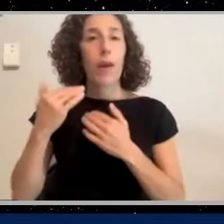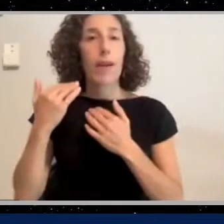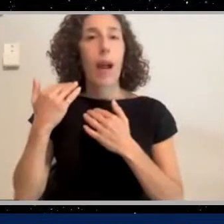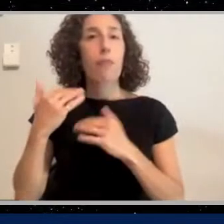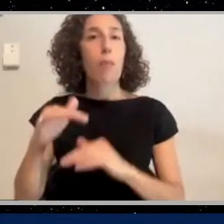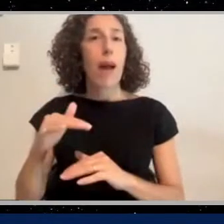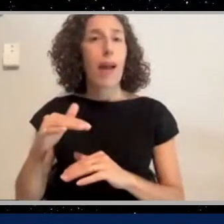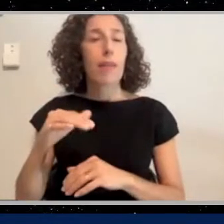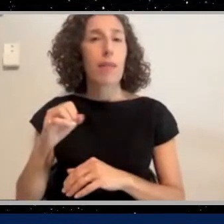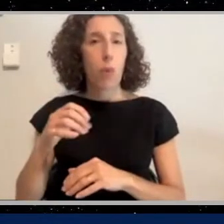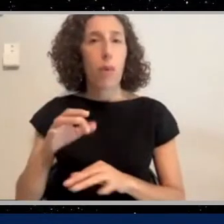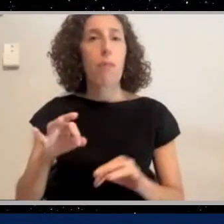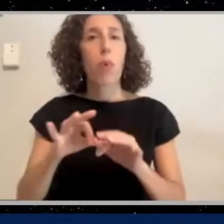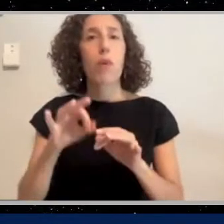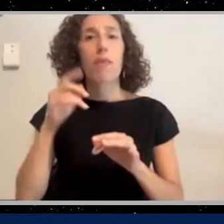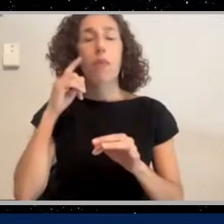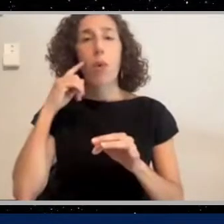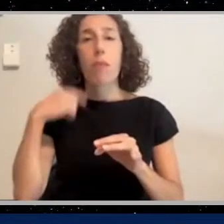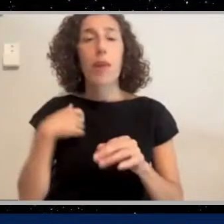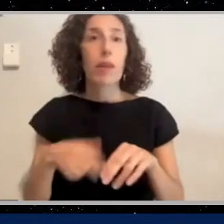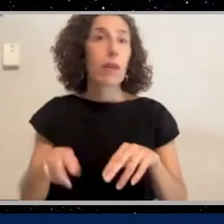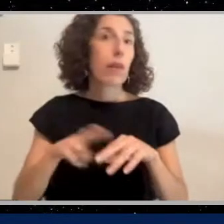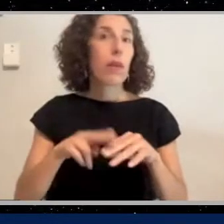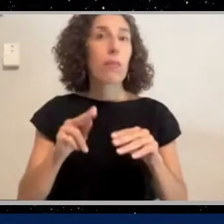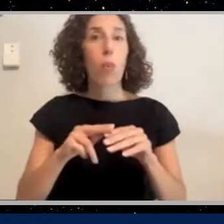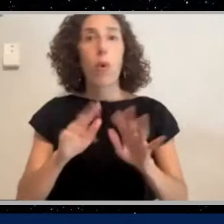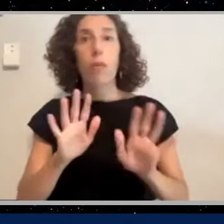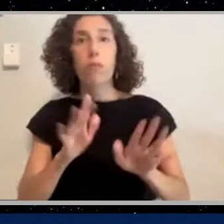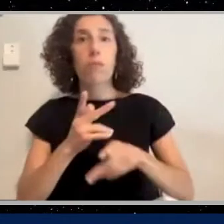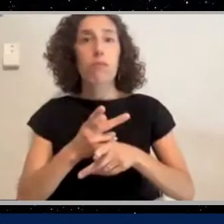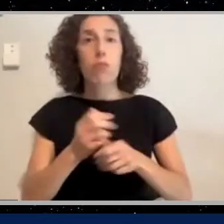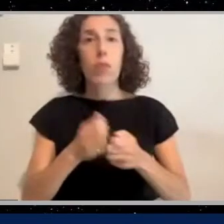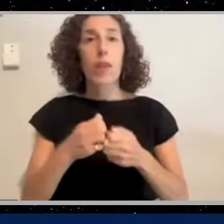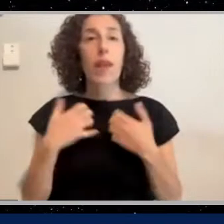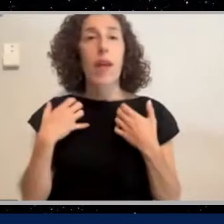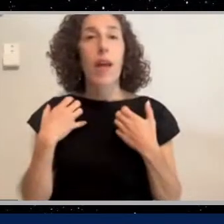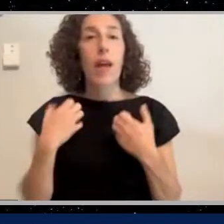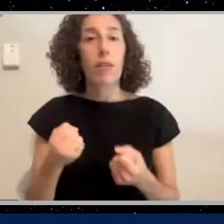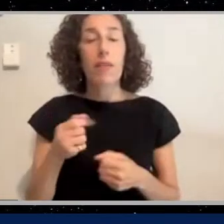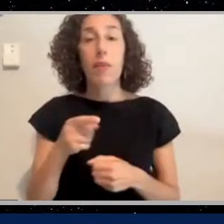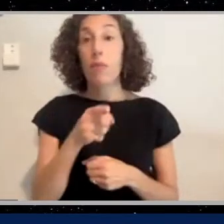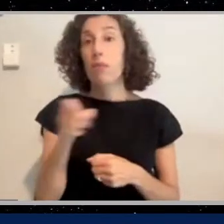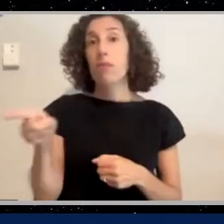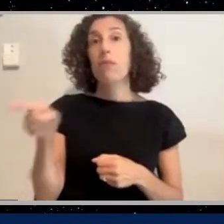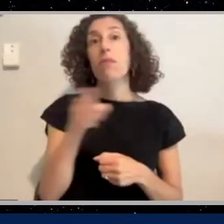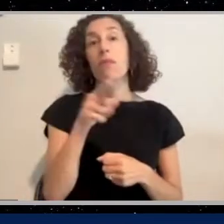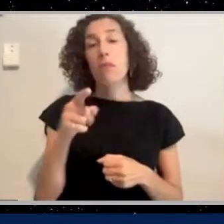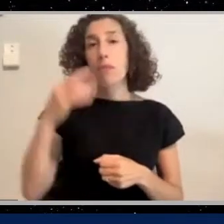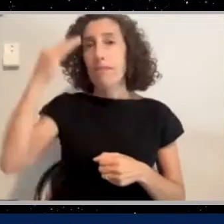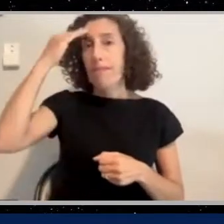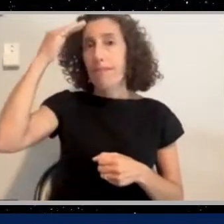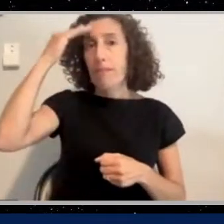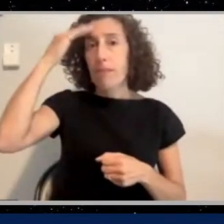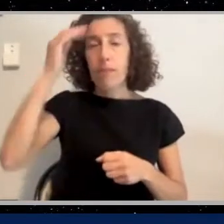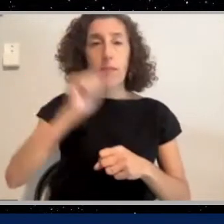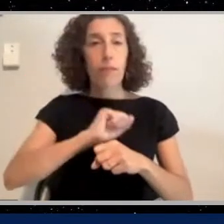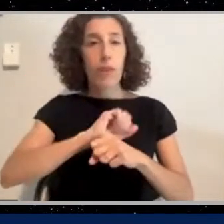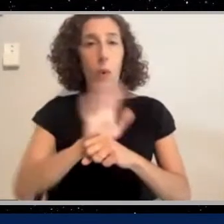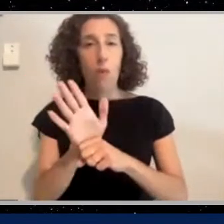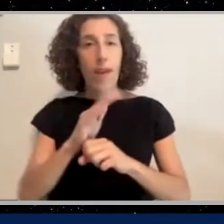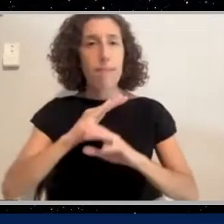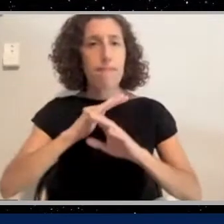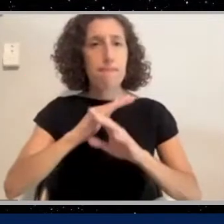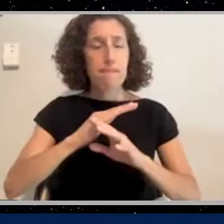did a phenomenal job of making all of the necessary accommodations for COVID, for, room and board, and